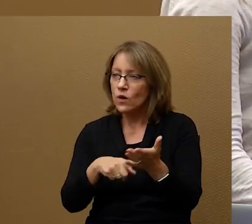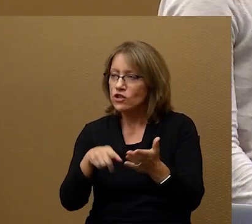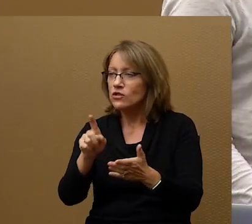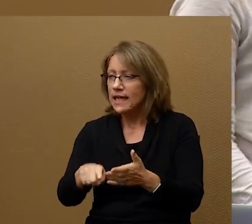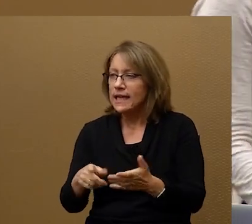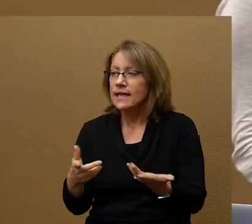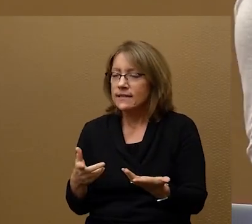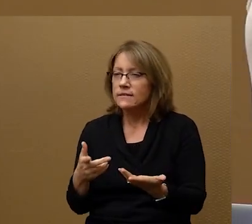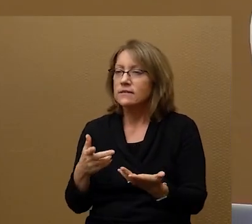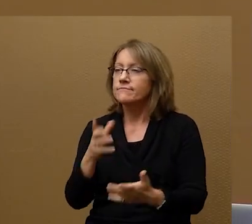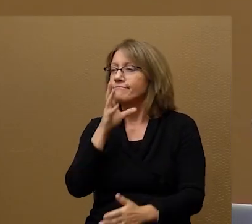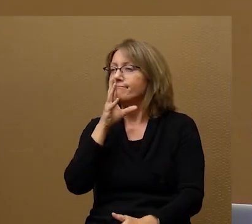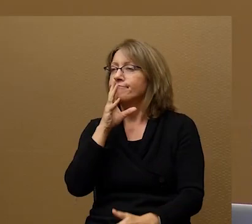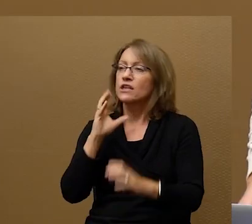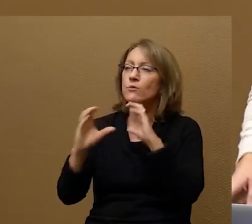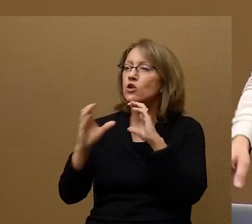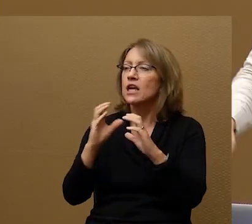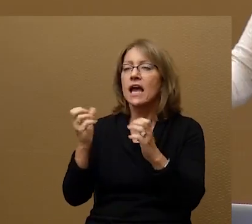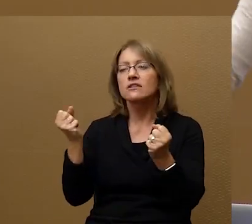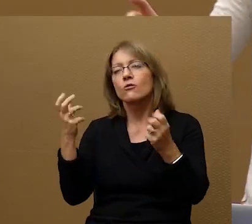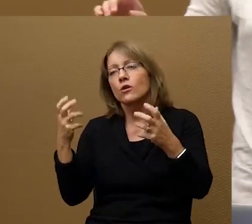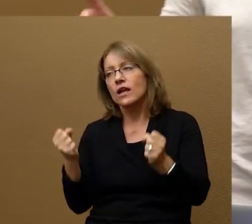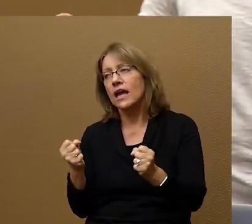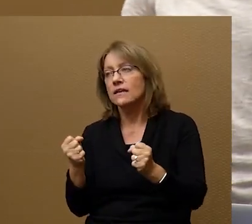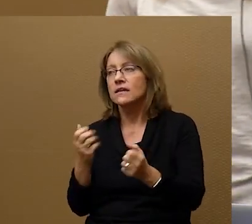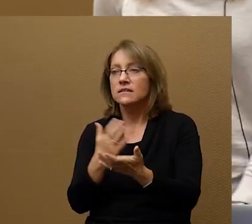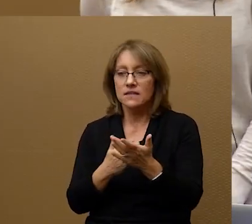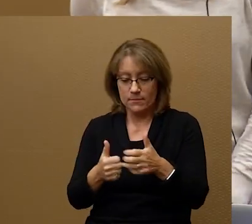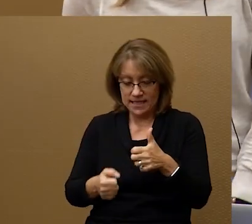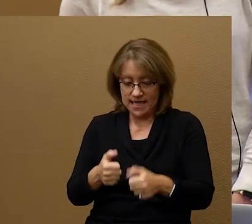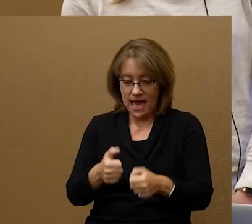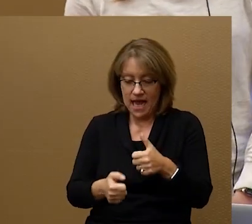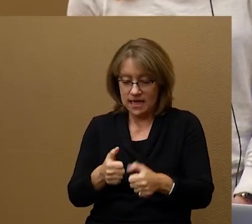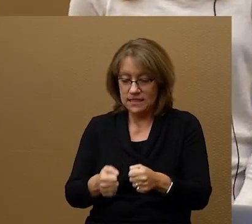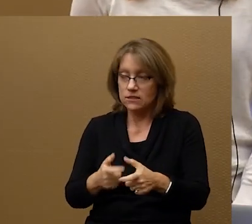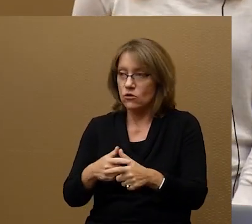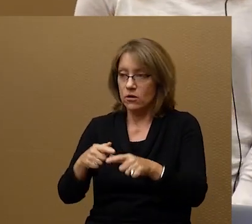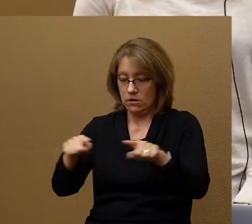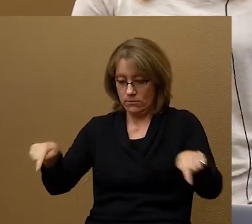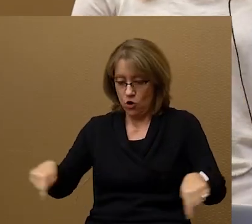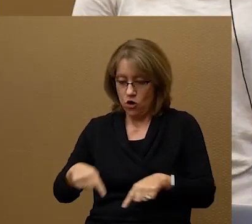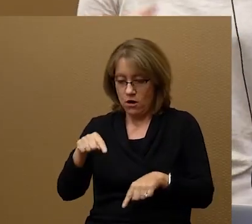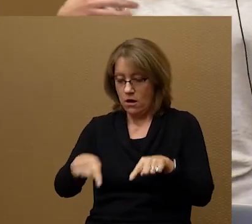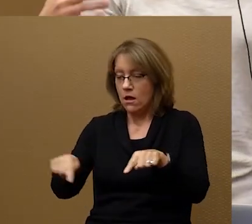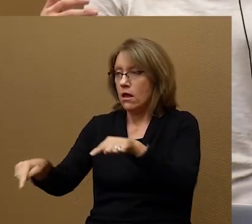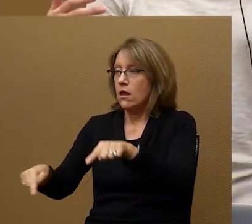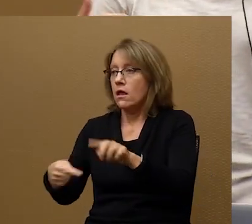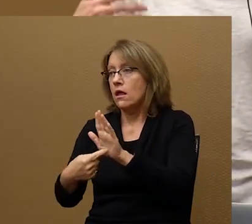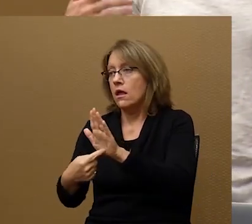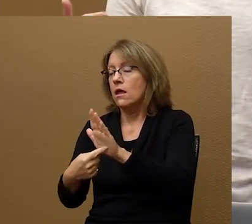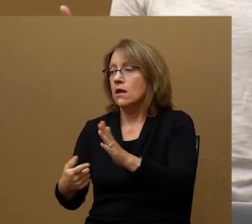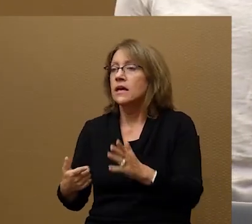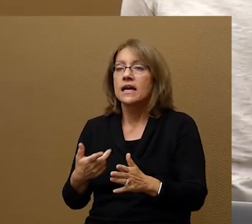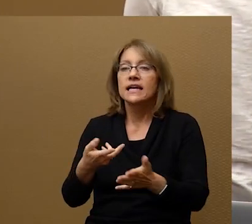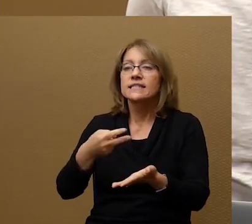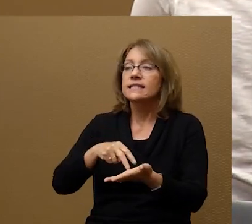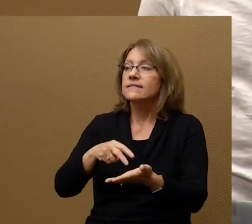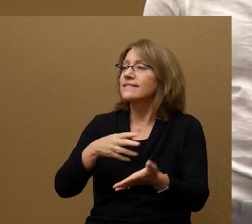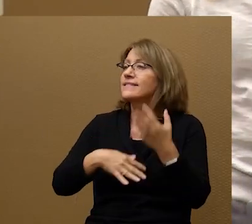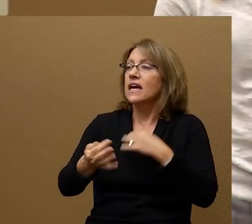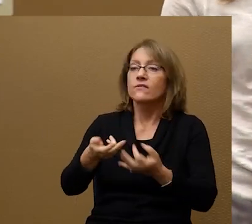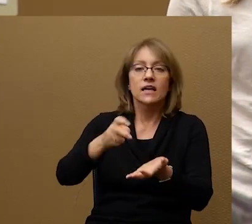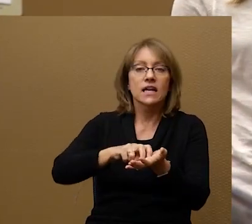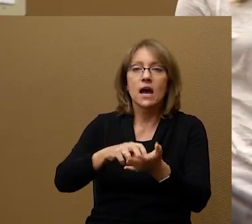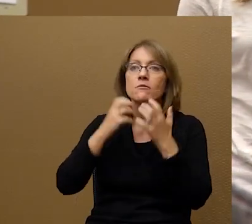So some are PEC systems. Some, instead of a child getting up and screaming and running,